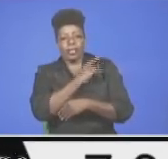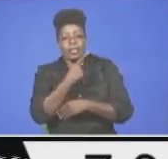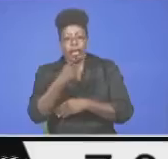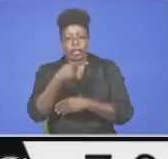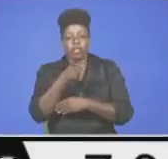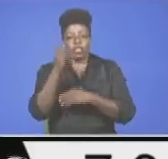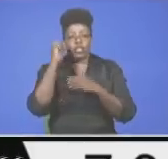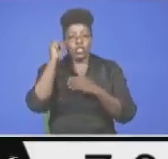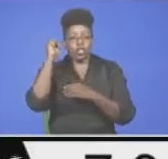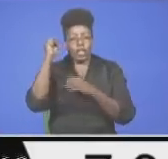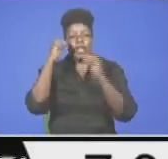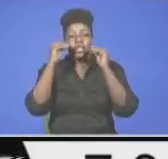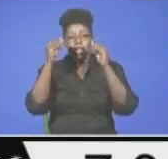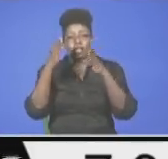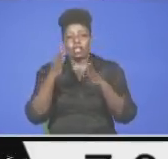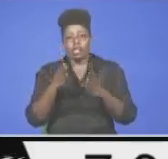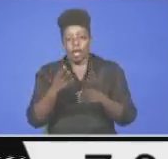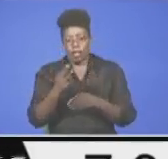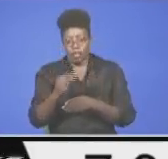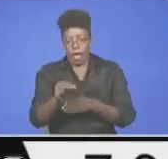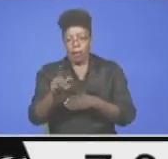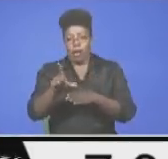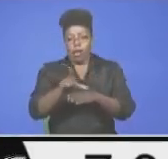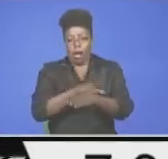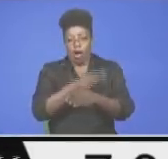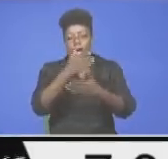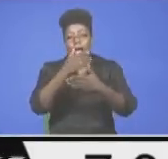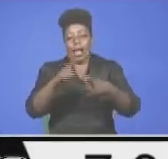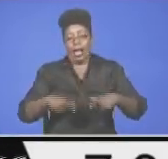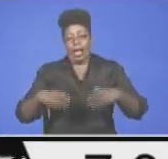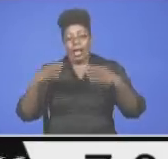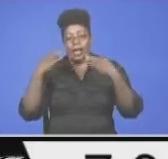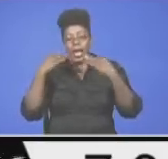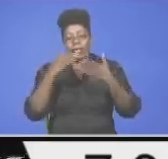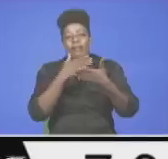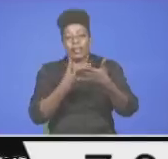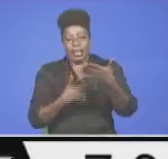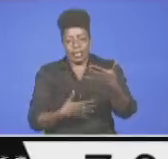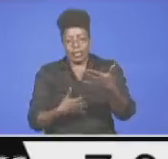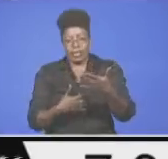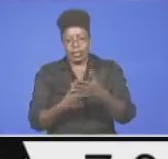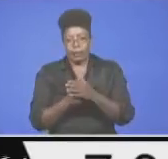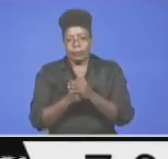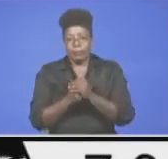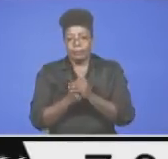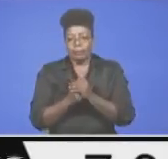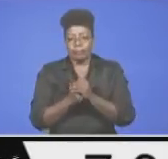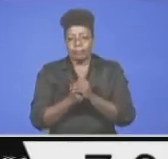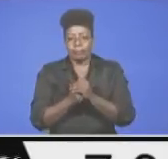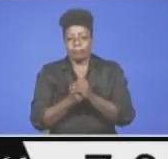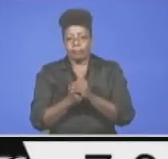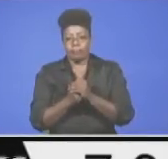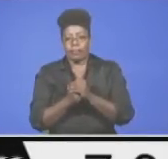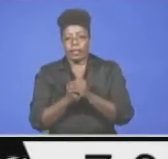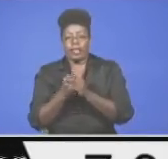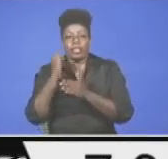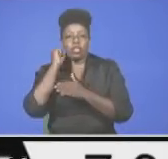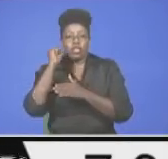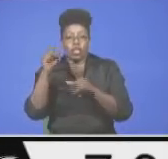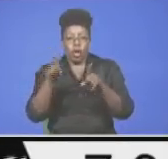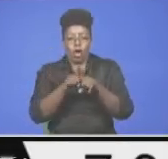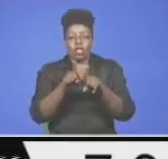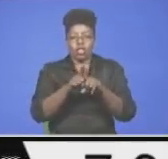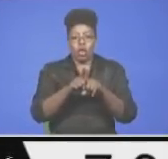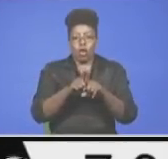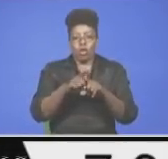the children lifelong lessons. She added that Wright's death leaves a huge void. But she was also a composer,